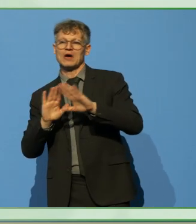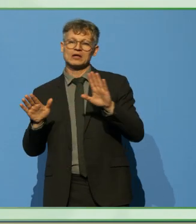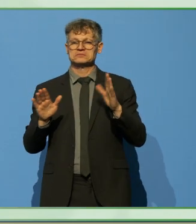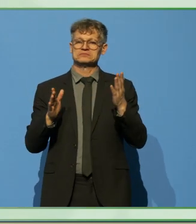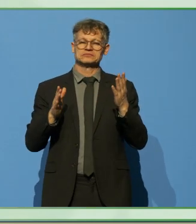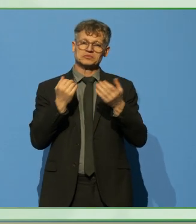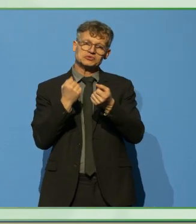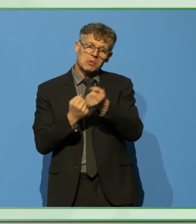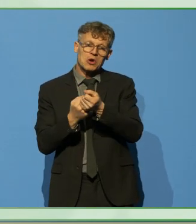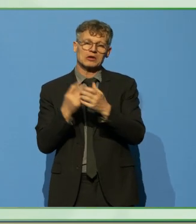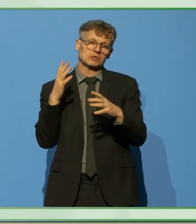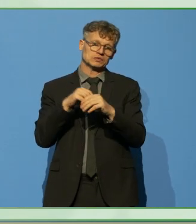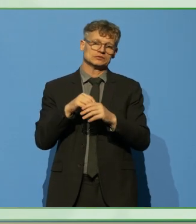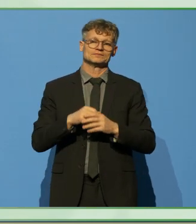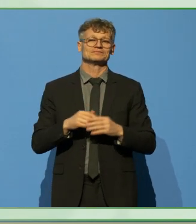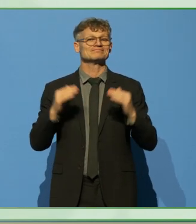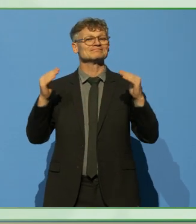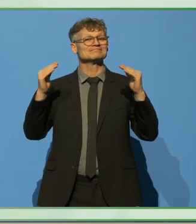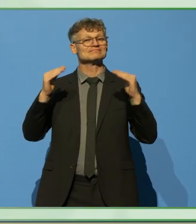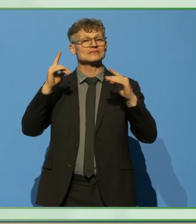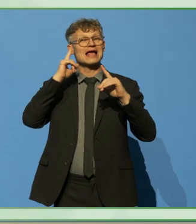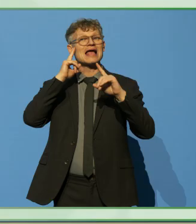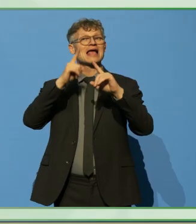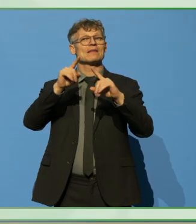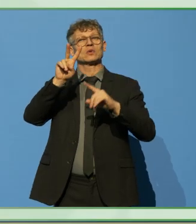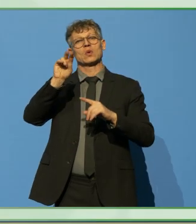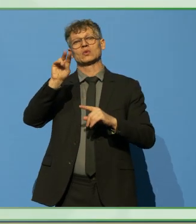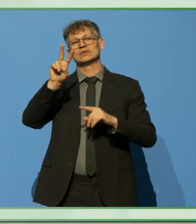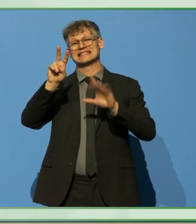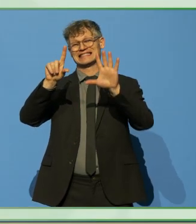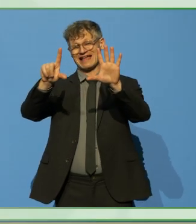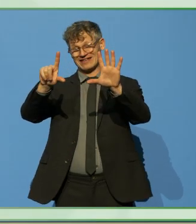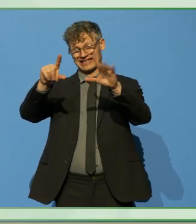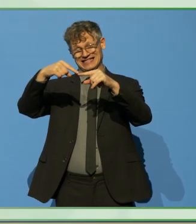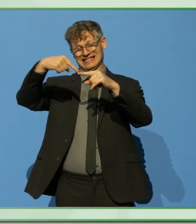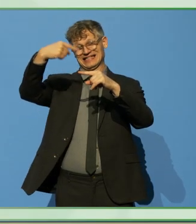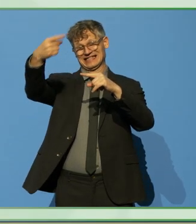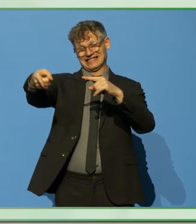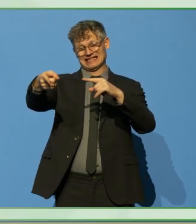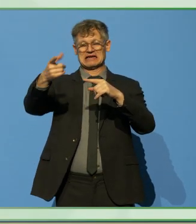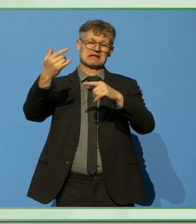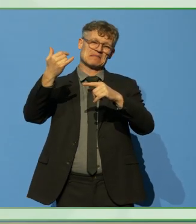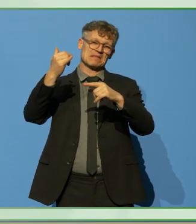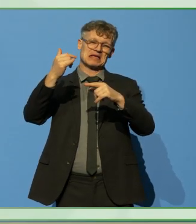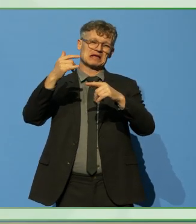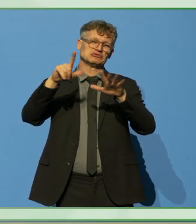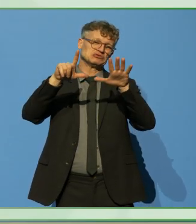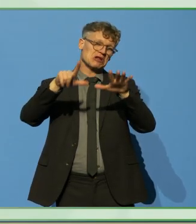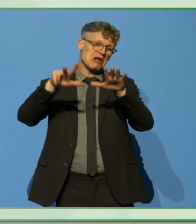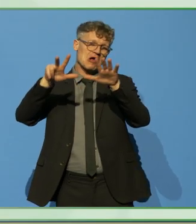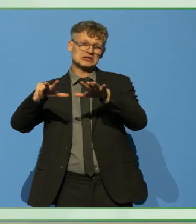is that we will have in the second half of 2027 a pilot. And then if the legislation would land